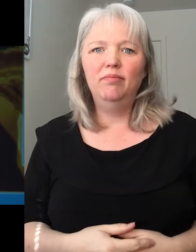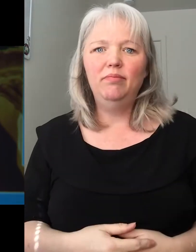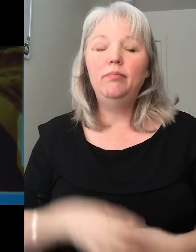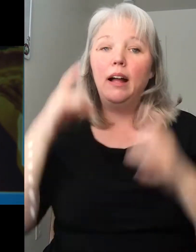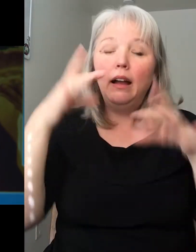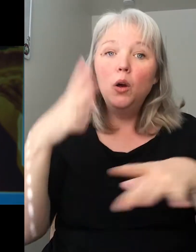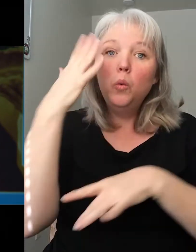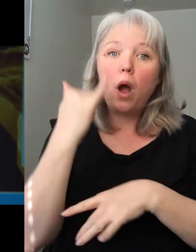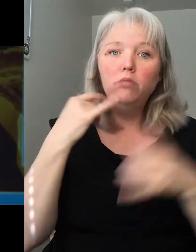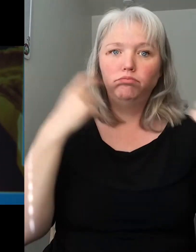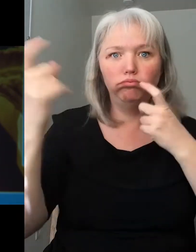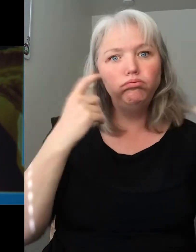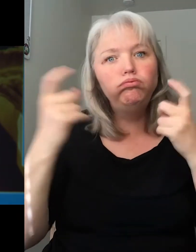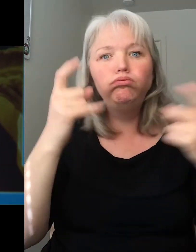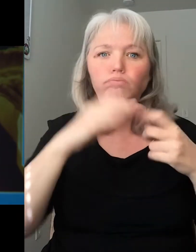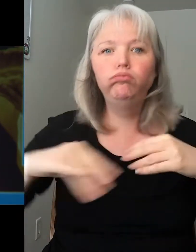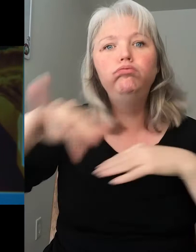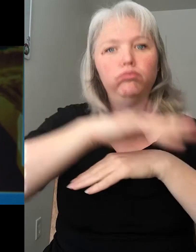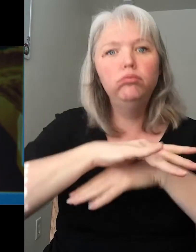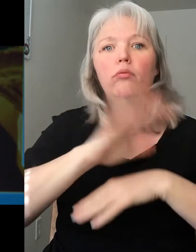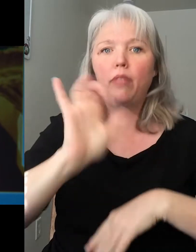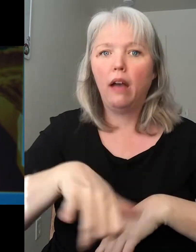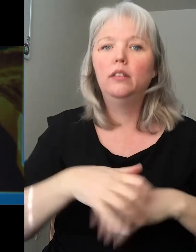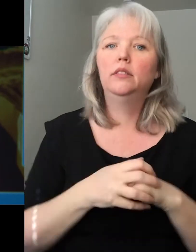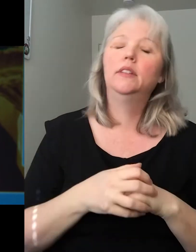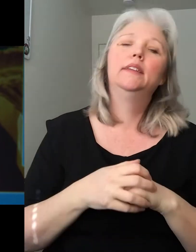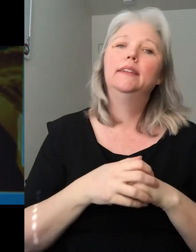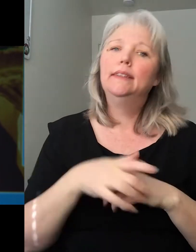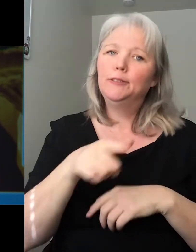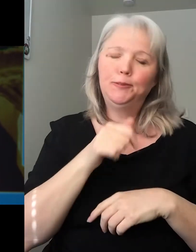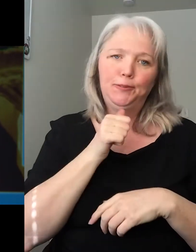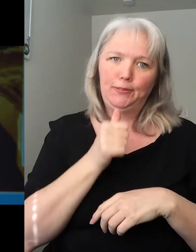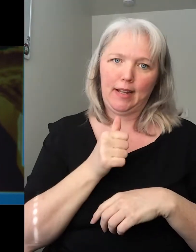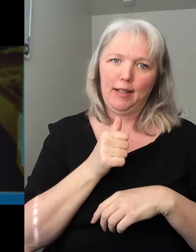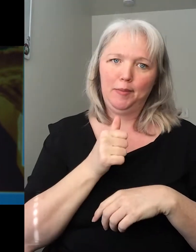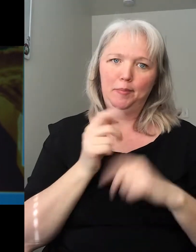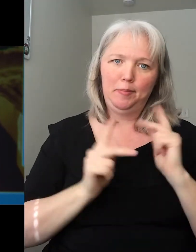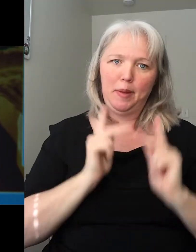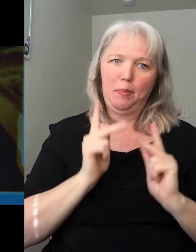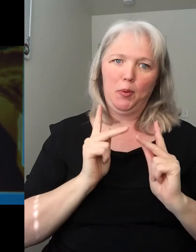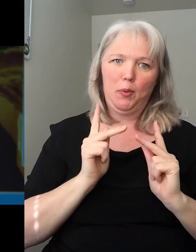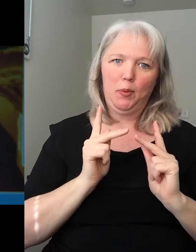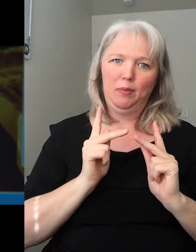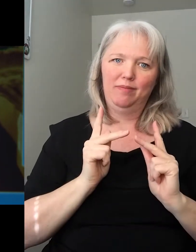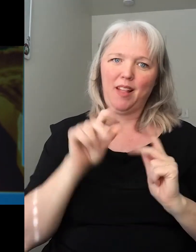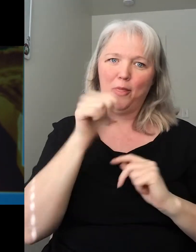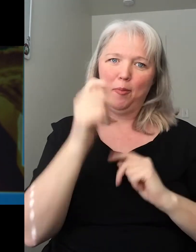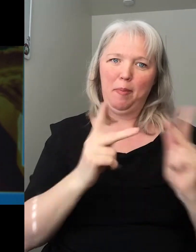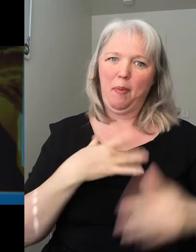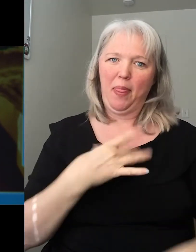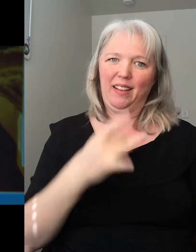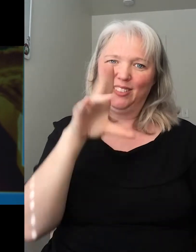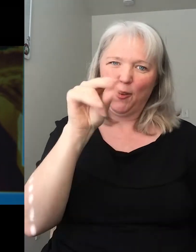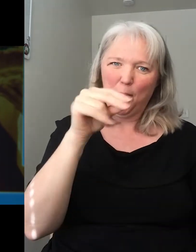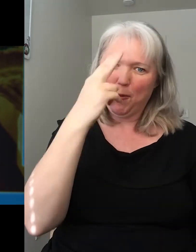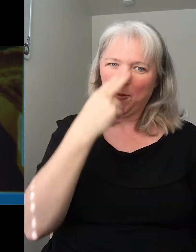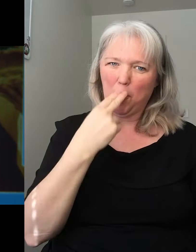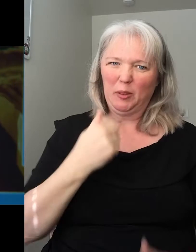hated because they were in control of an occupied territory. They were not people who were received well. And